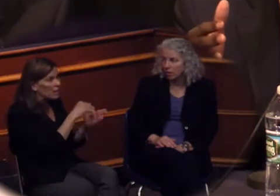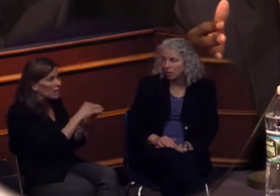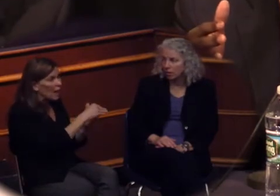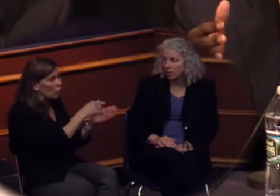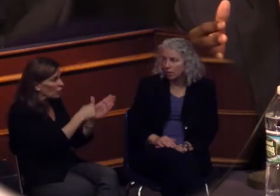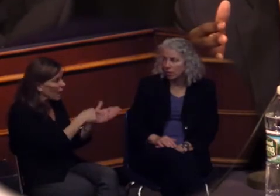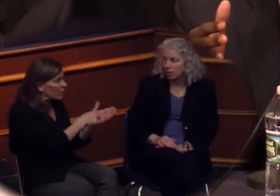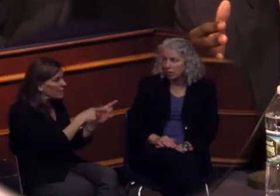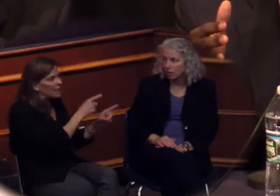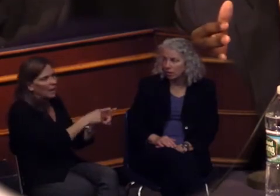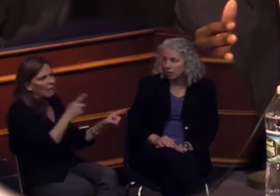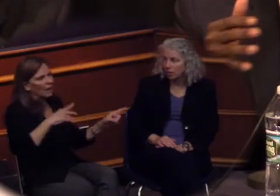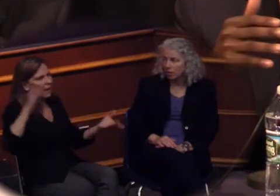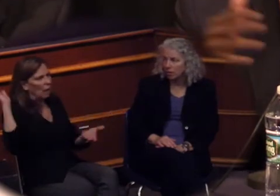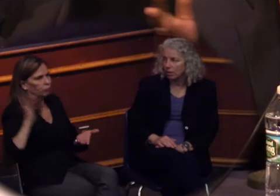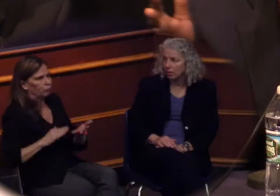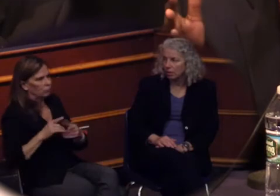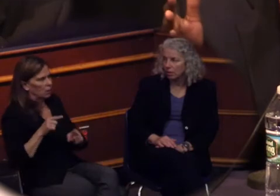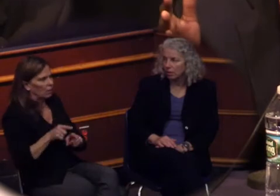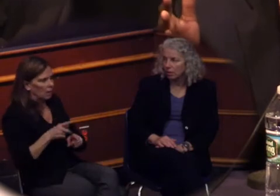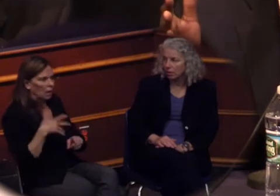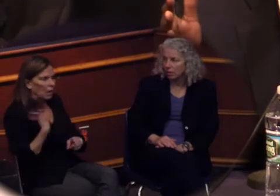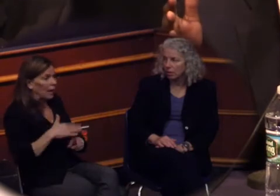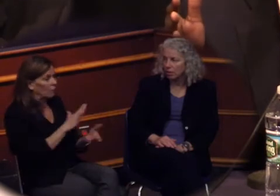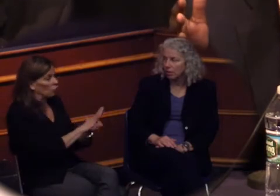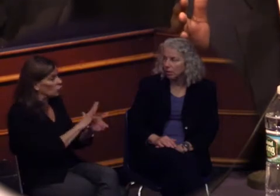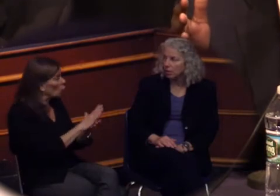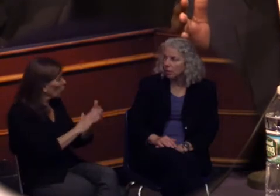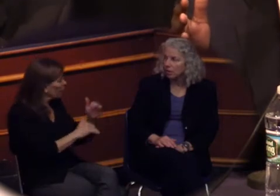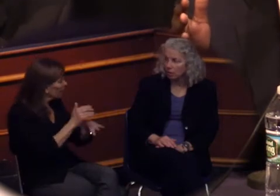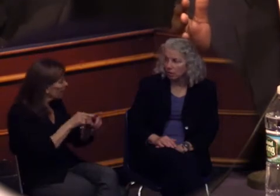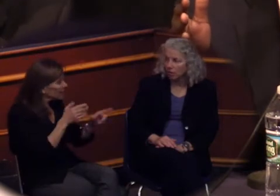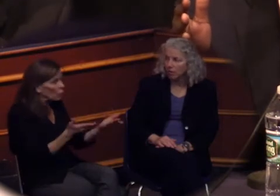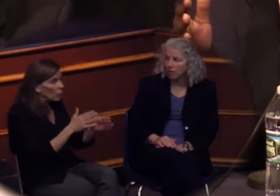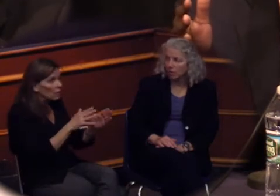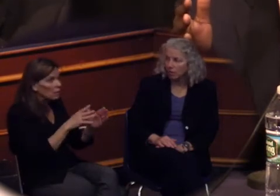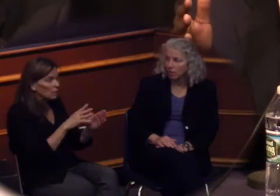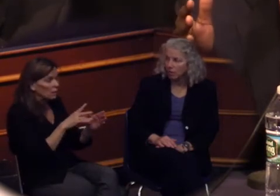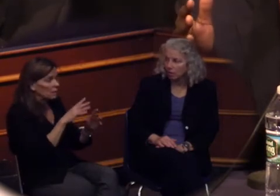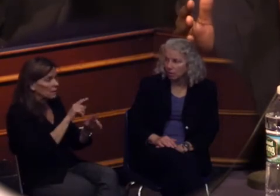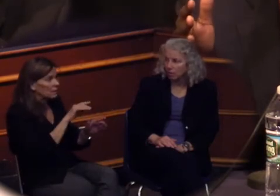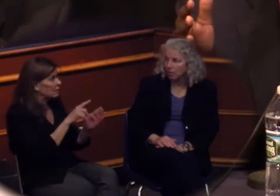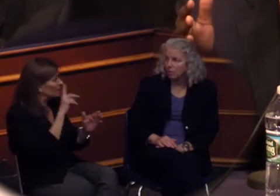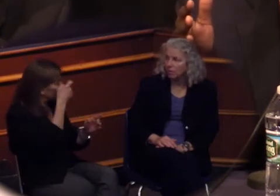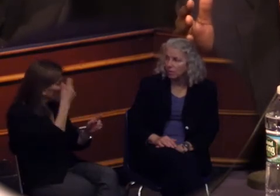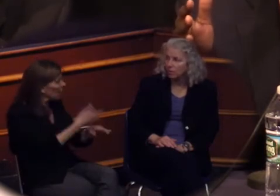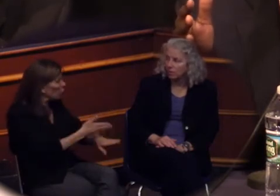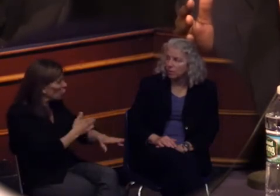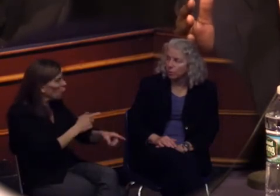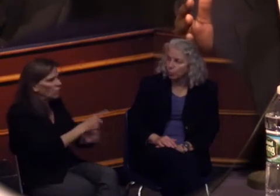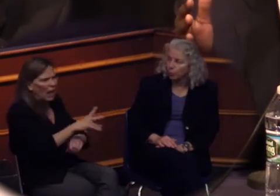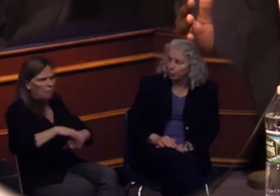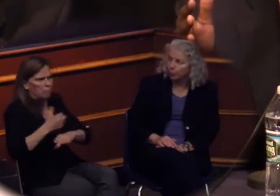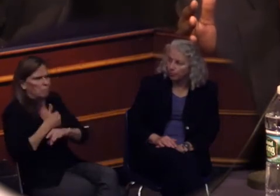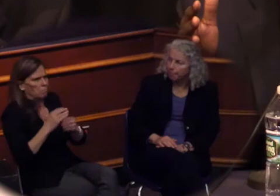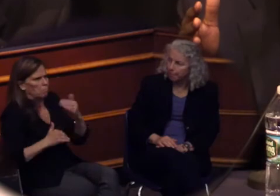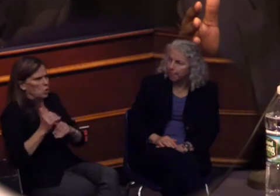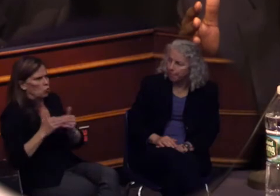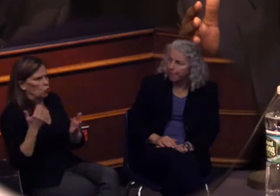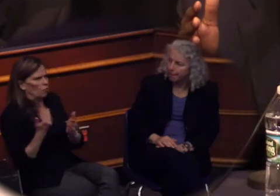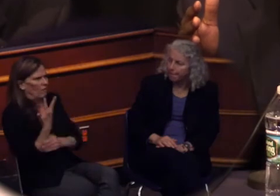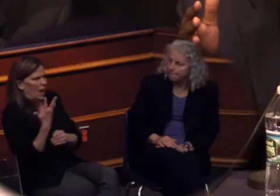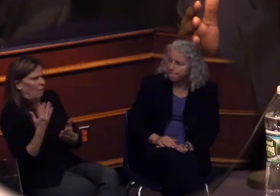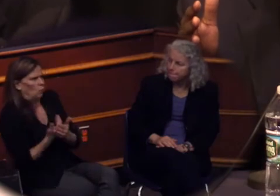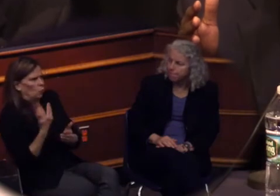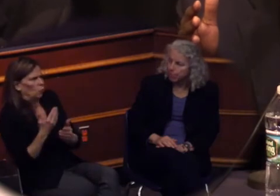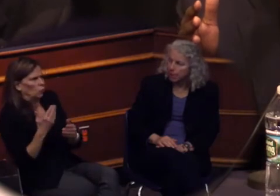two of the worst-conditioned school buildings in the state. Turned that around, no structural deficit. Five new schools in the next six years, three of which are done. Next to